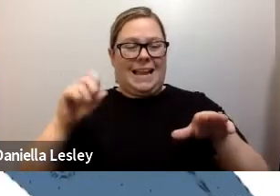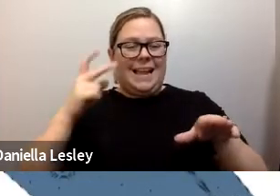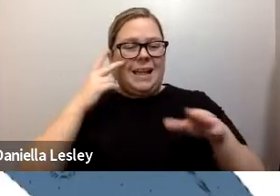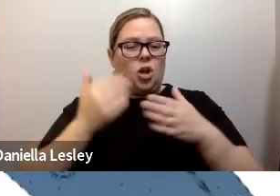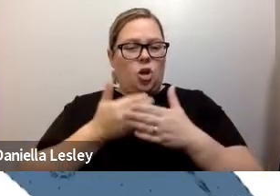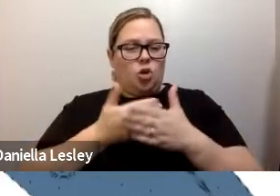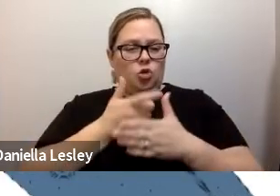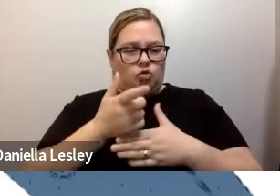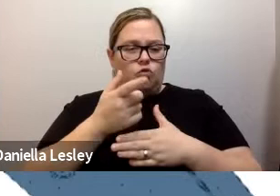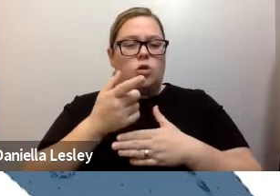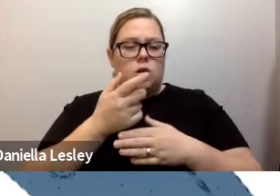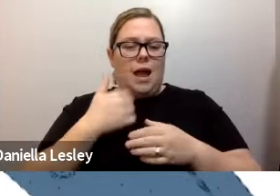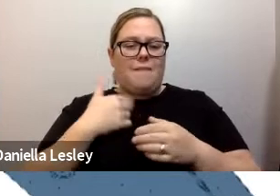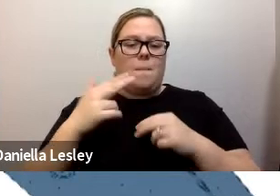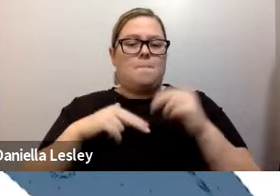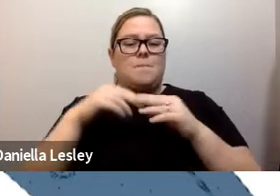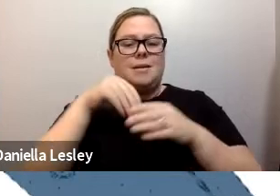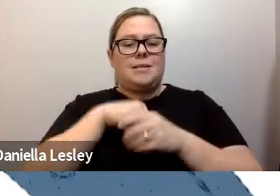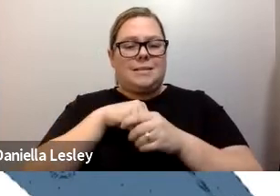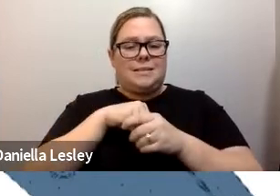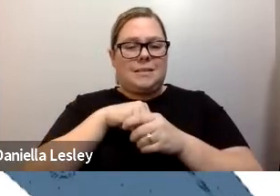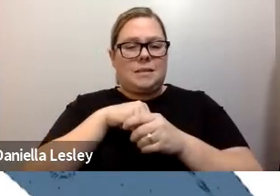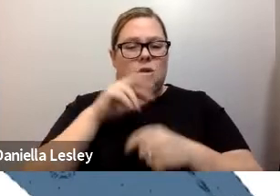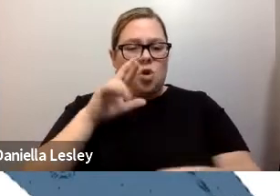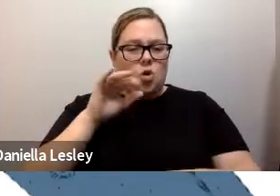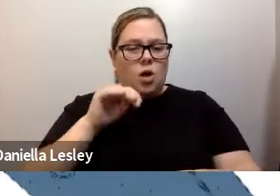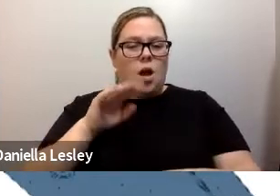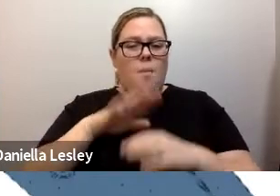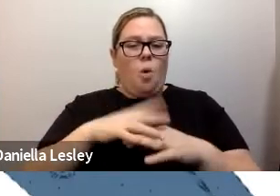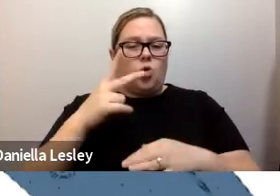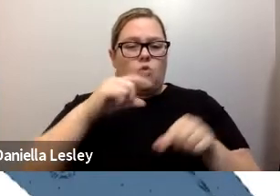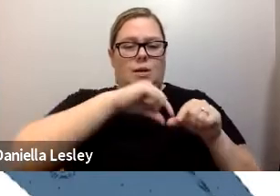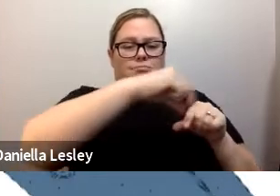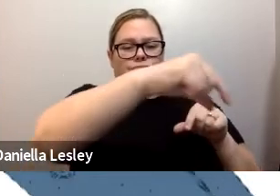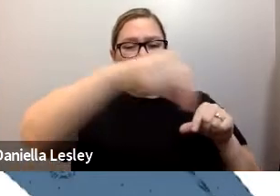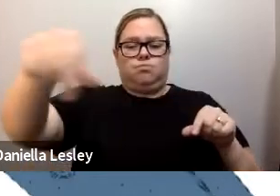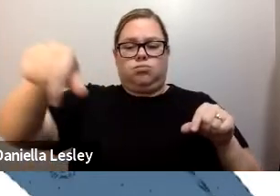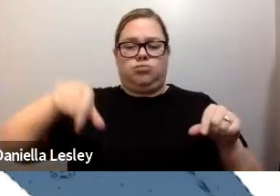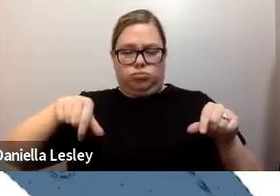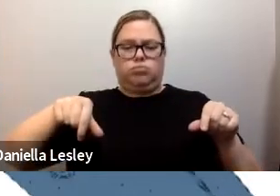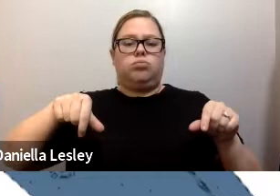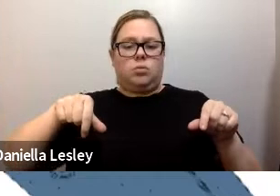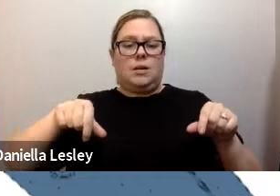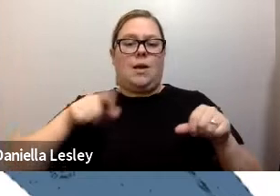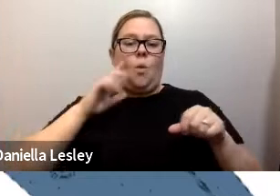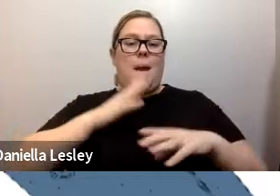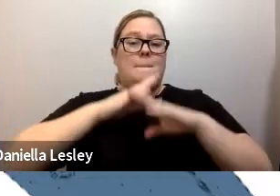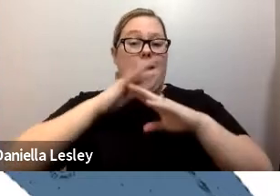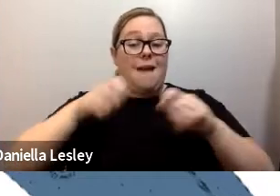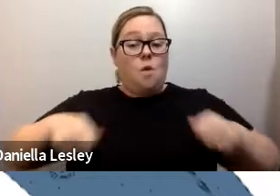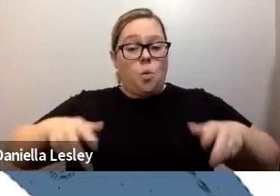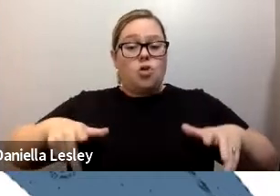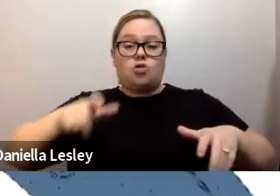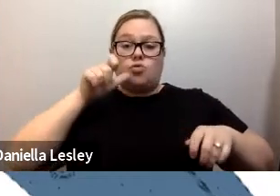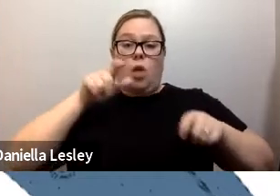using. So we have a built-in rim around 3 sides of the board, which serves as a barrier if you're on a wheelchair, so you aren't